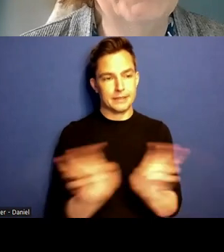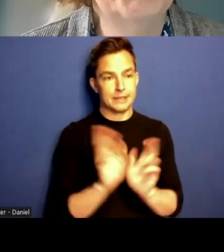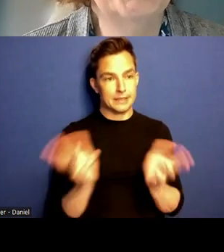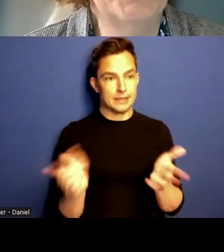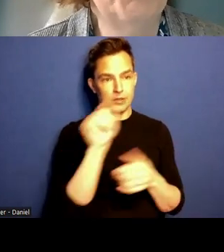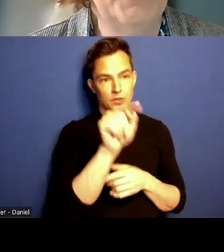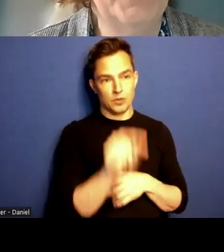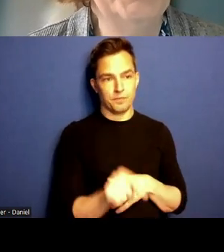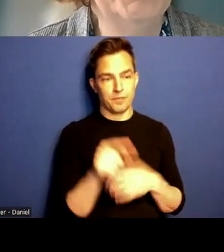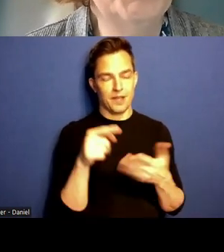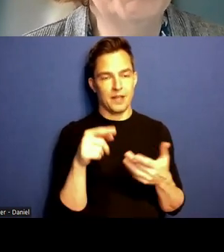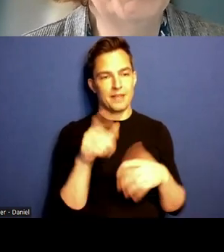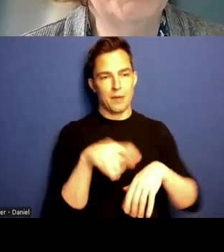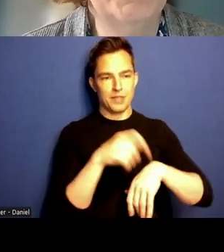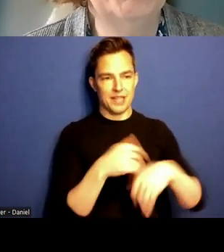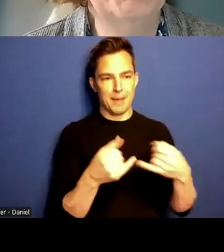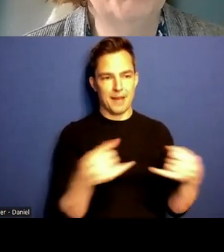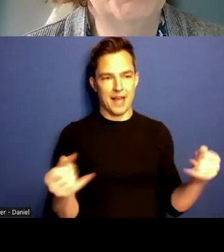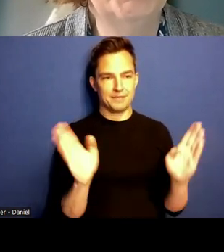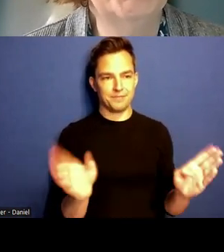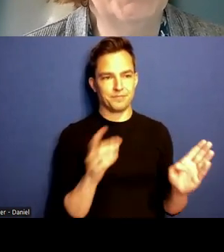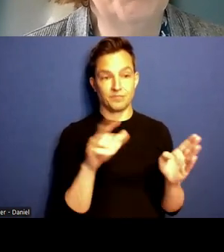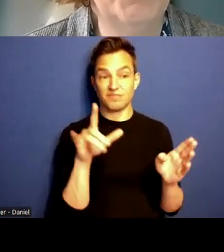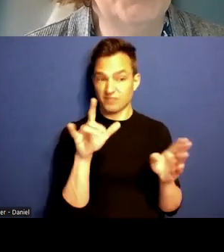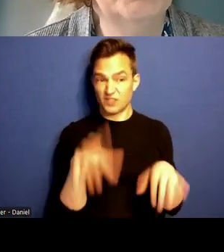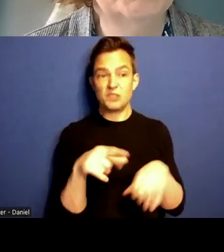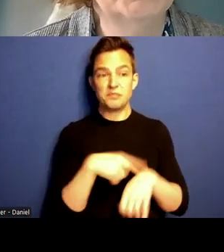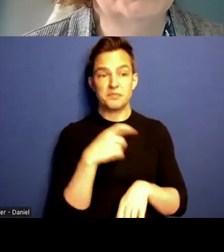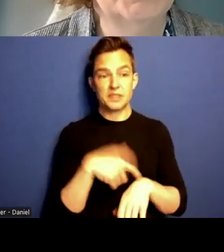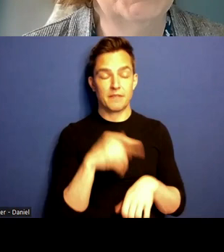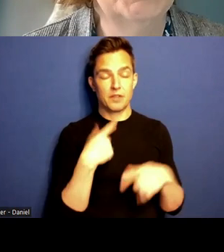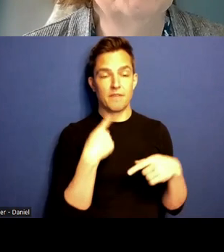And this was the timeline. So you can see it took a minute to get there.